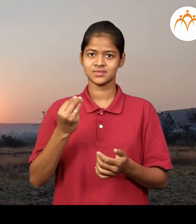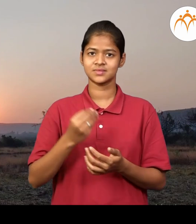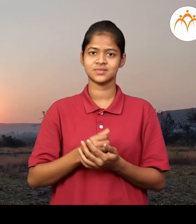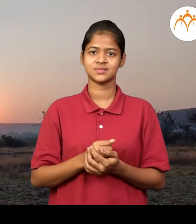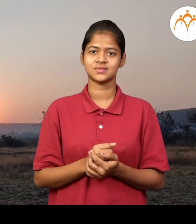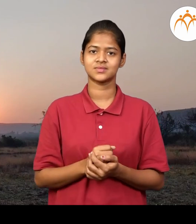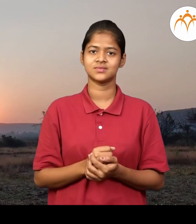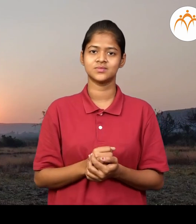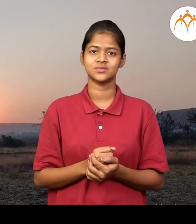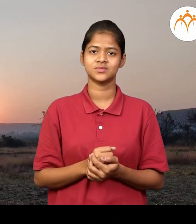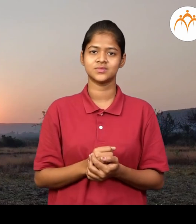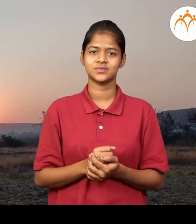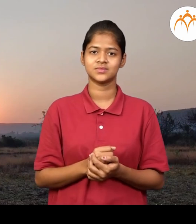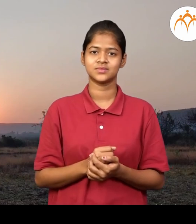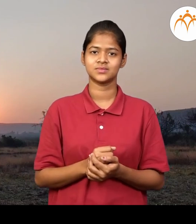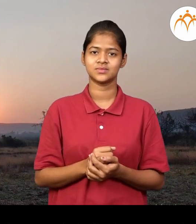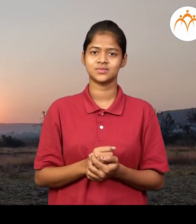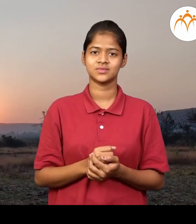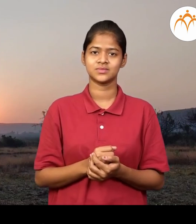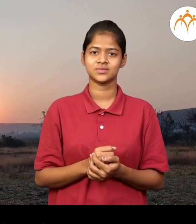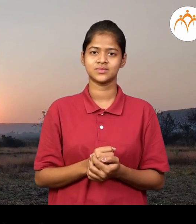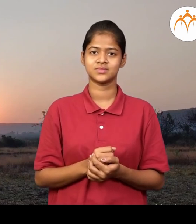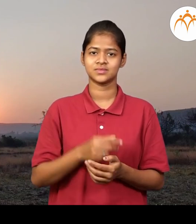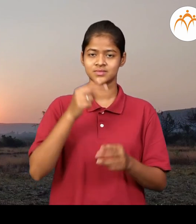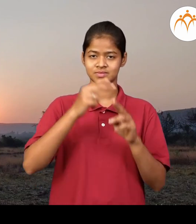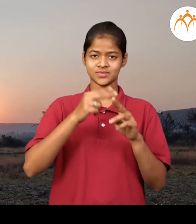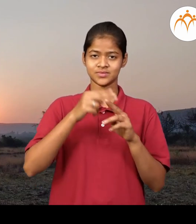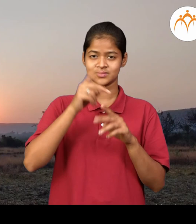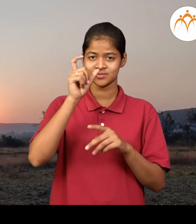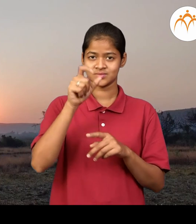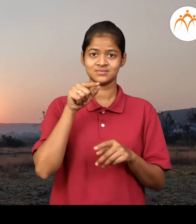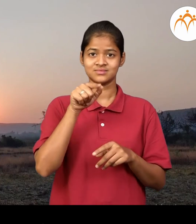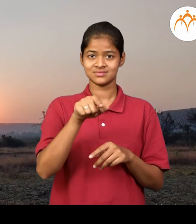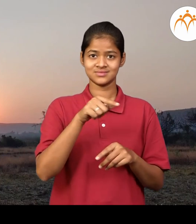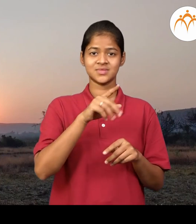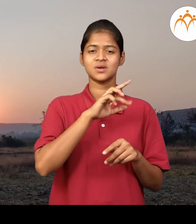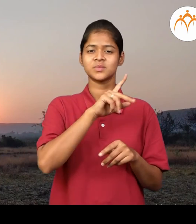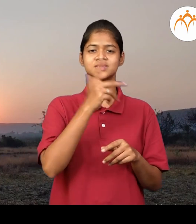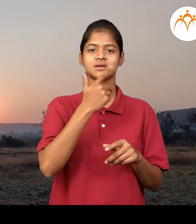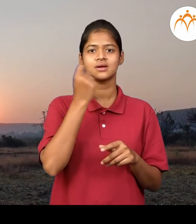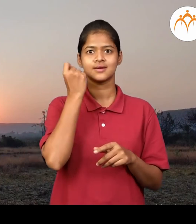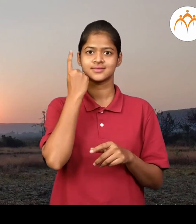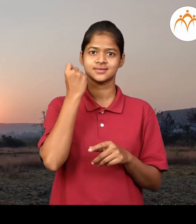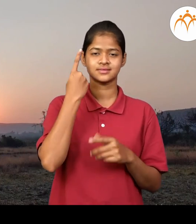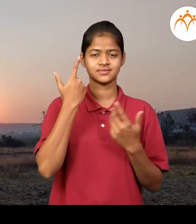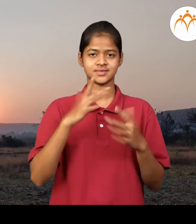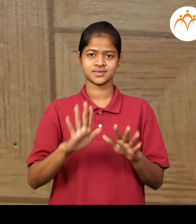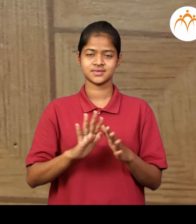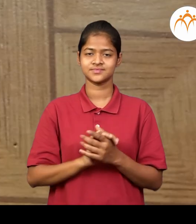is everyday. We understood the idea of an order.